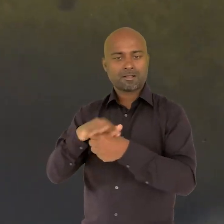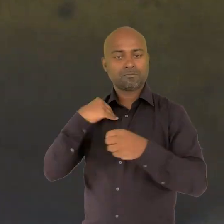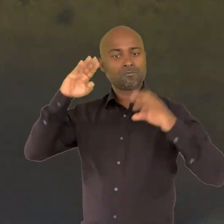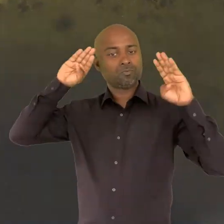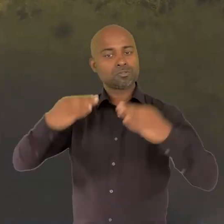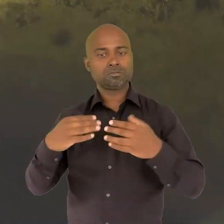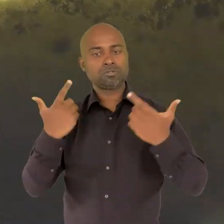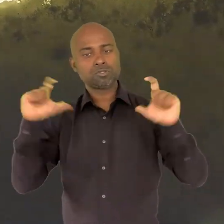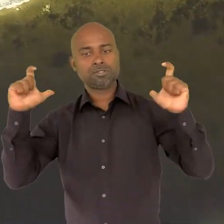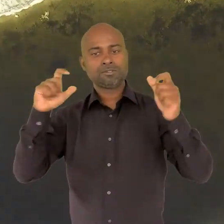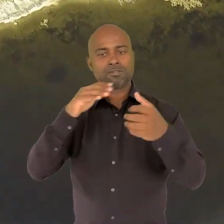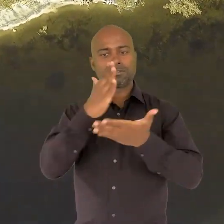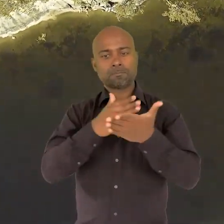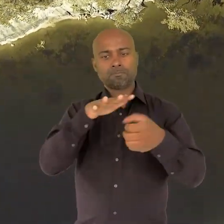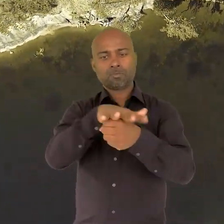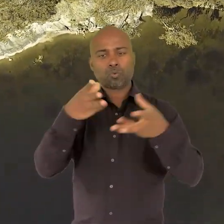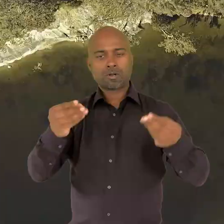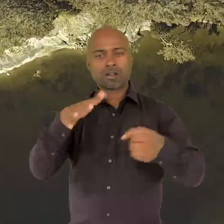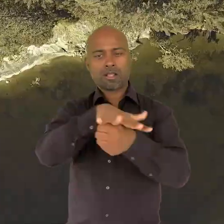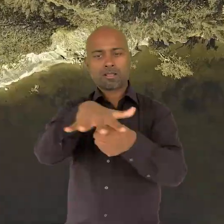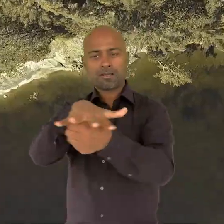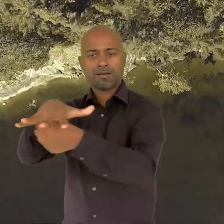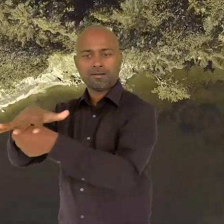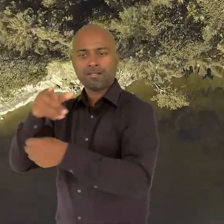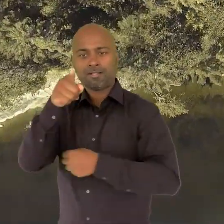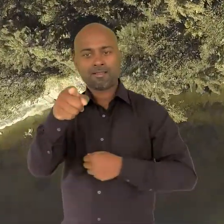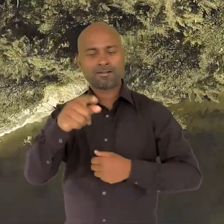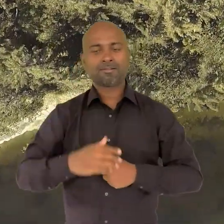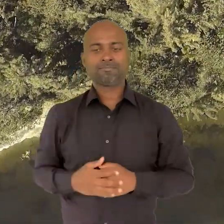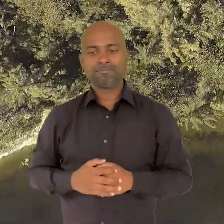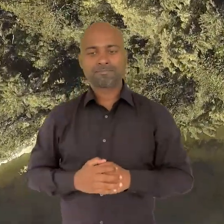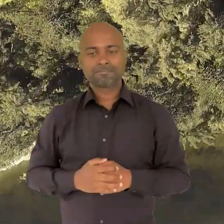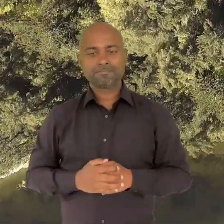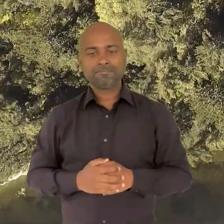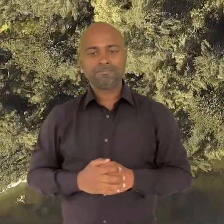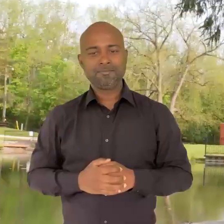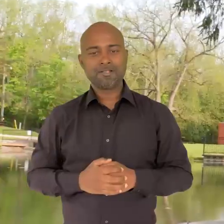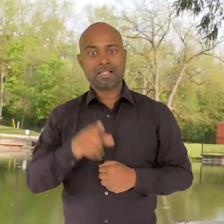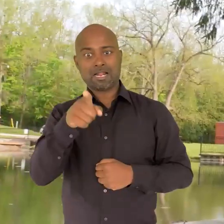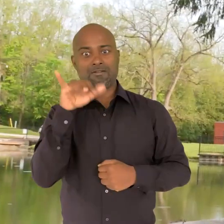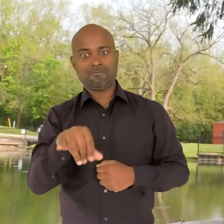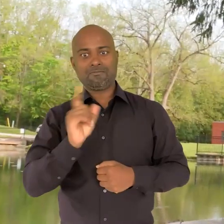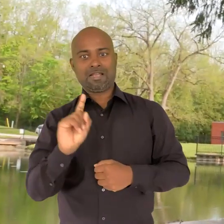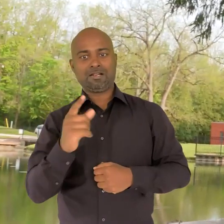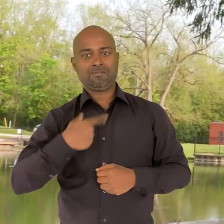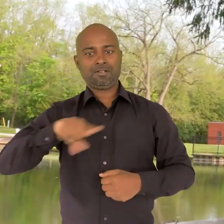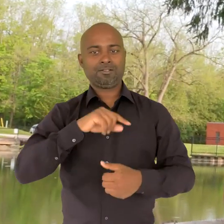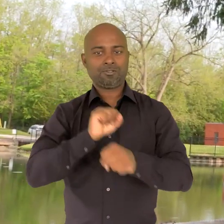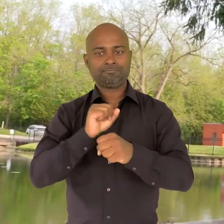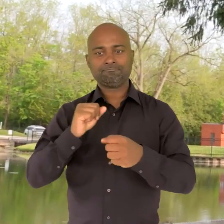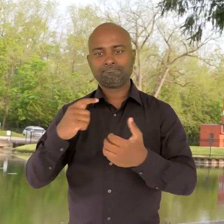So we focus a lot on some of the wetlands up there, and that's where